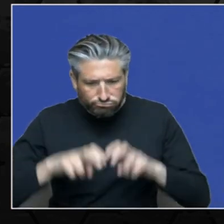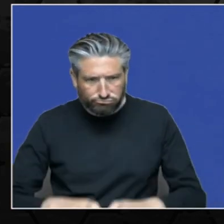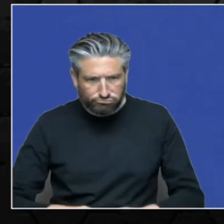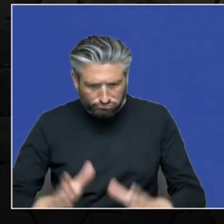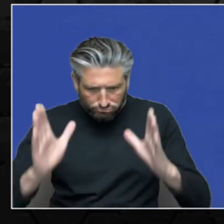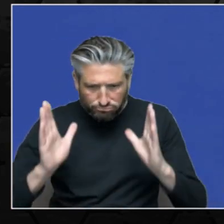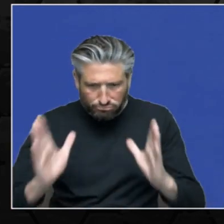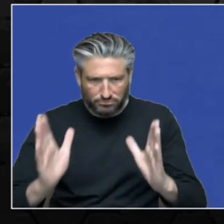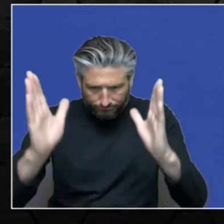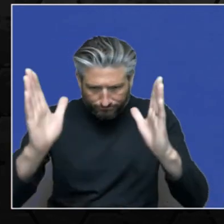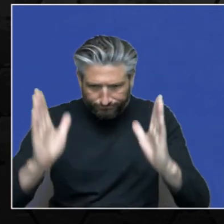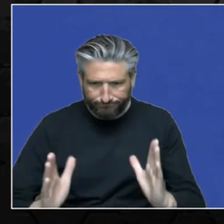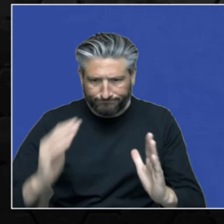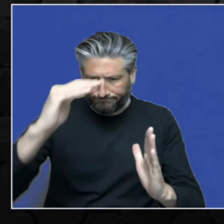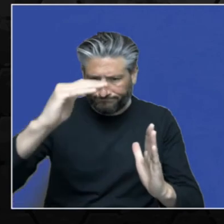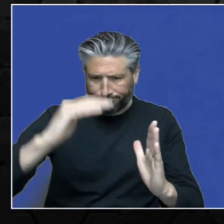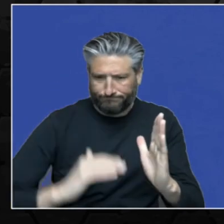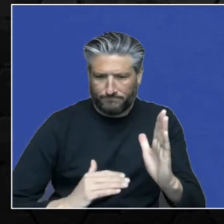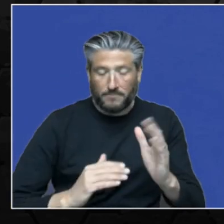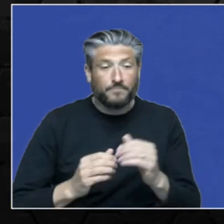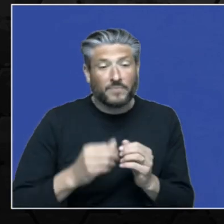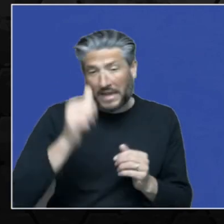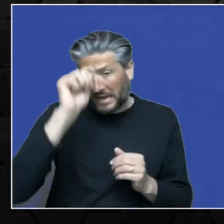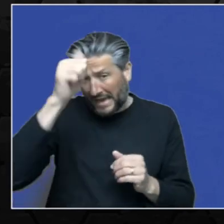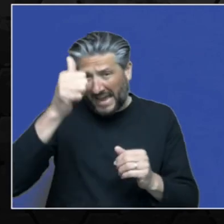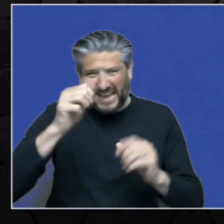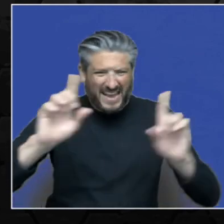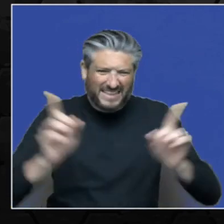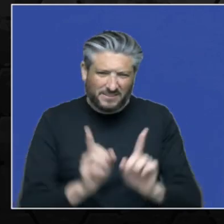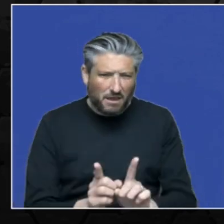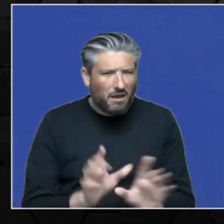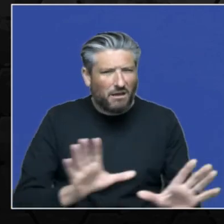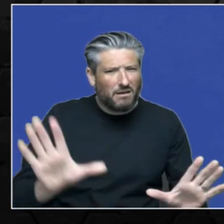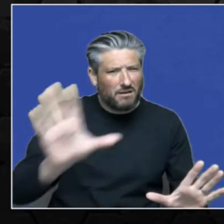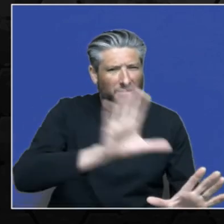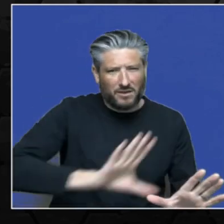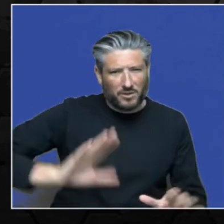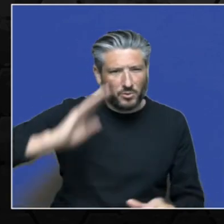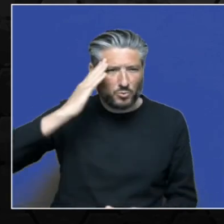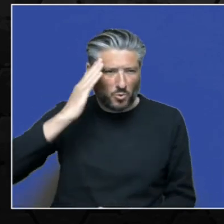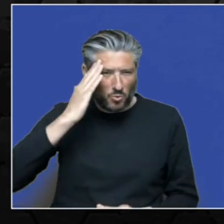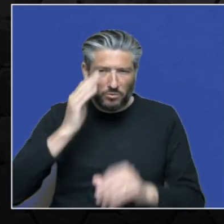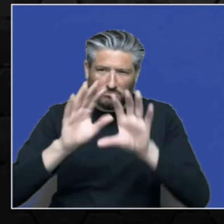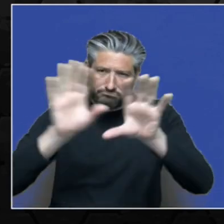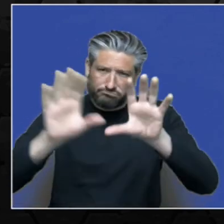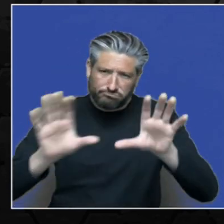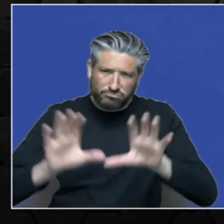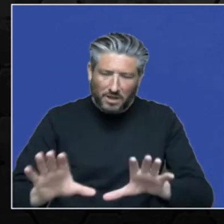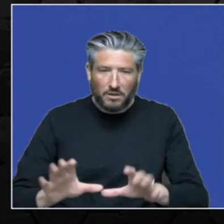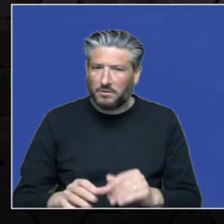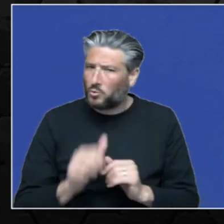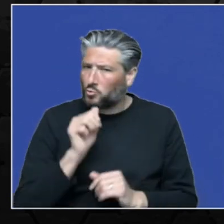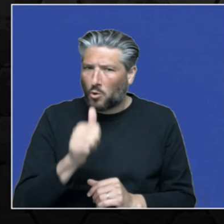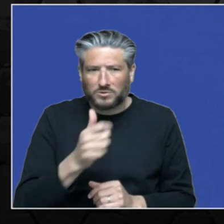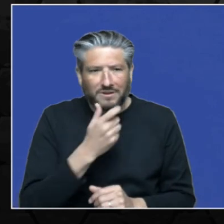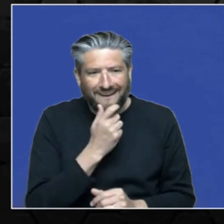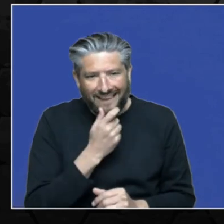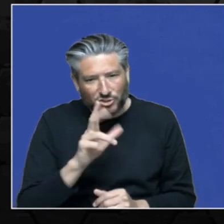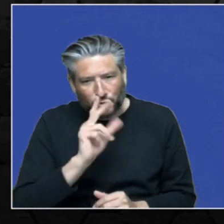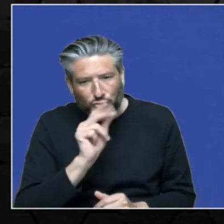farmers throughout India, throughout the world, and not all of them speak English, not all of them speak major languages, which